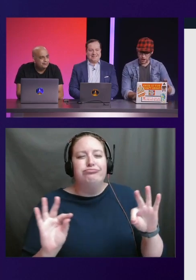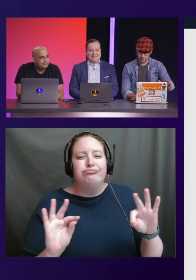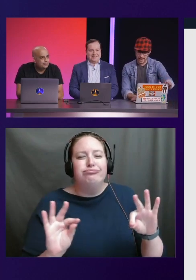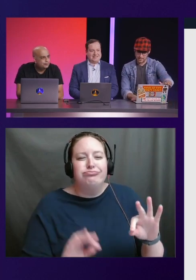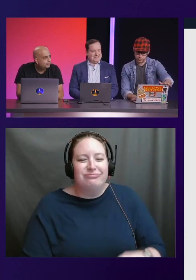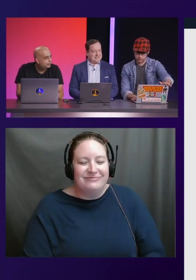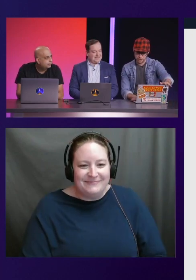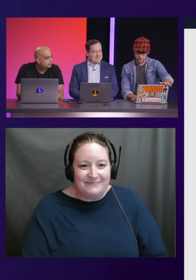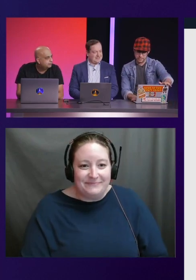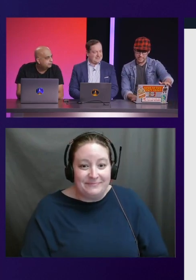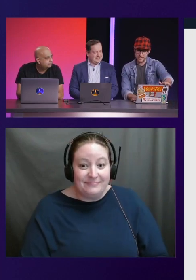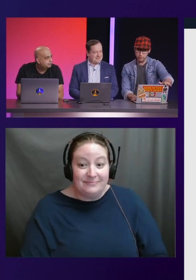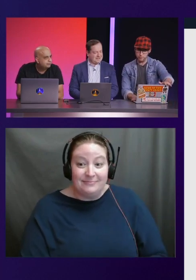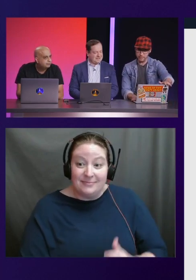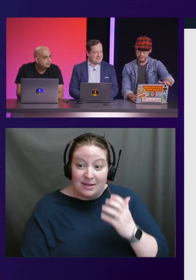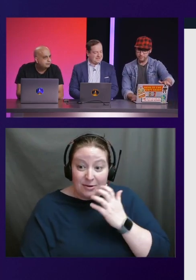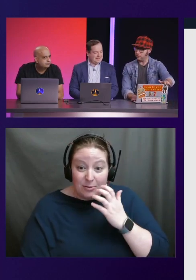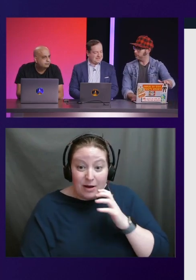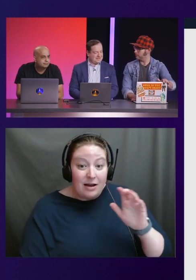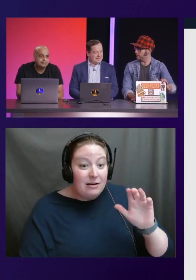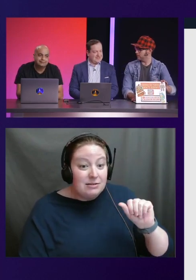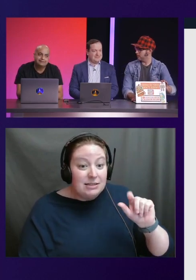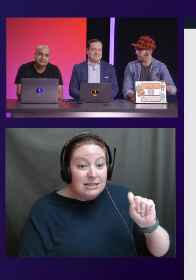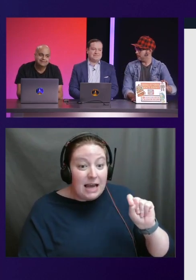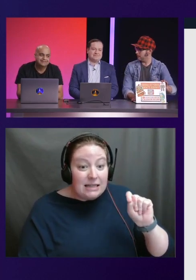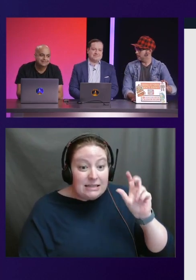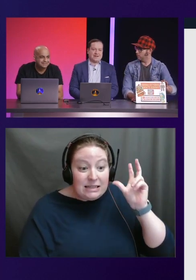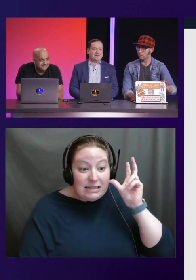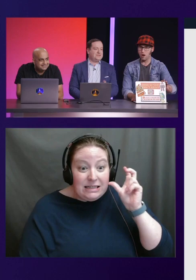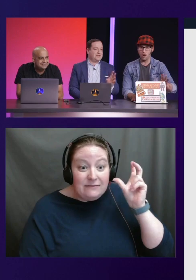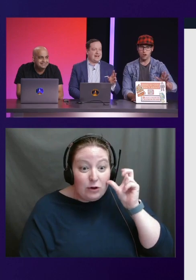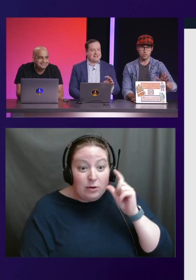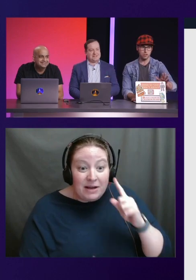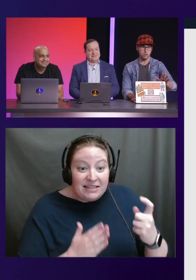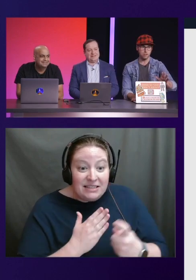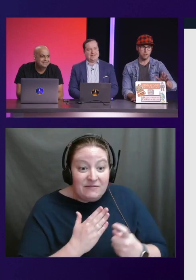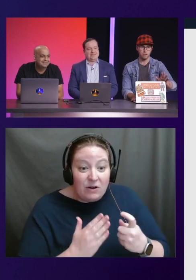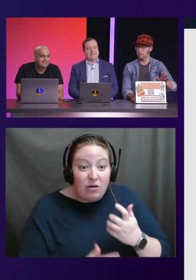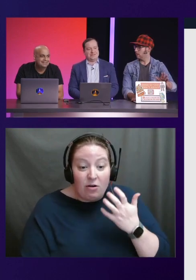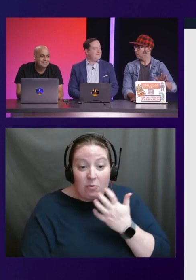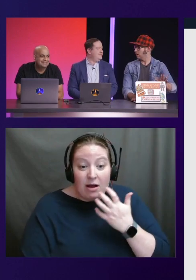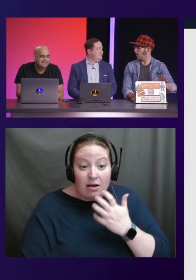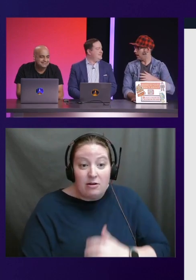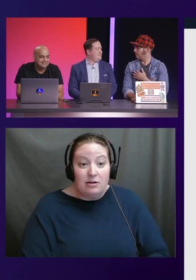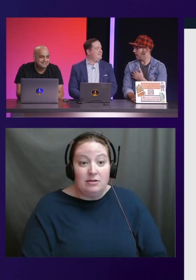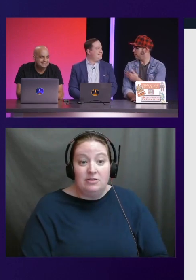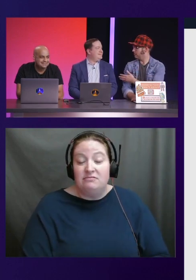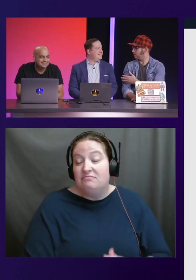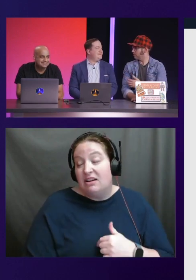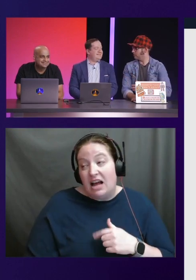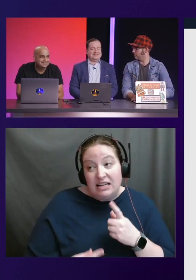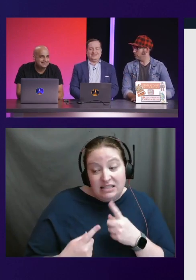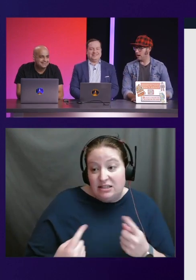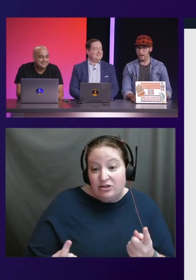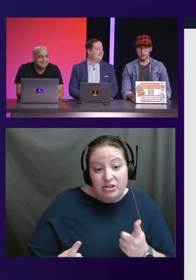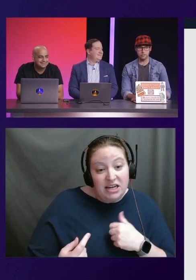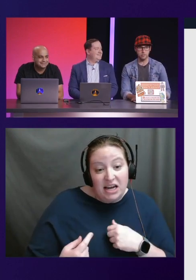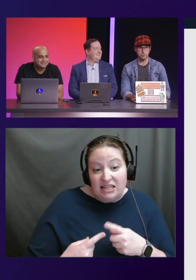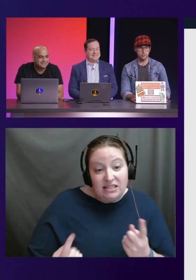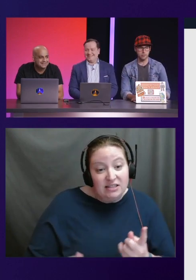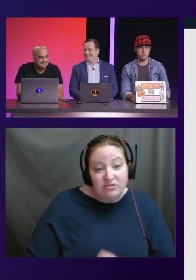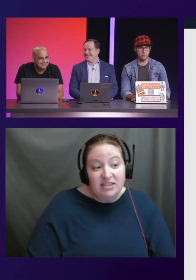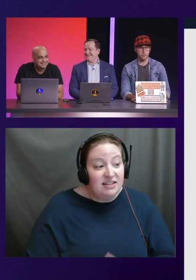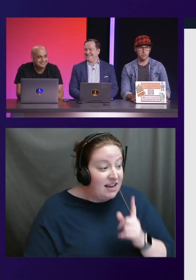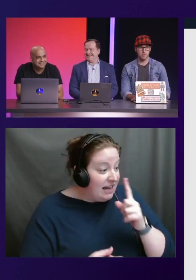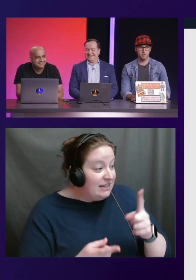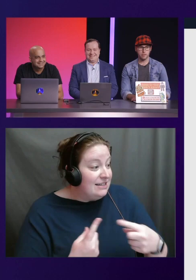Oh wow, cats would go in evil by default. Hey, I have Wrong. 2 cats, so I disagree. But Yeah. I disagree too. I got also